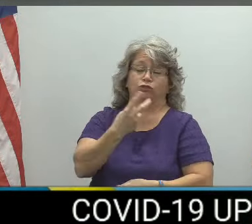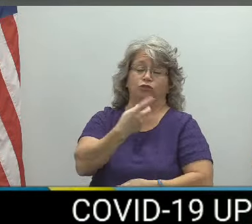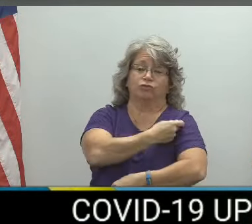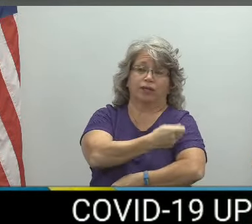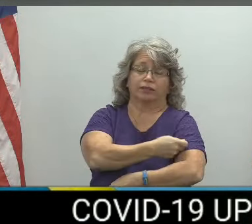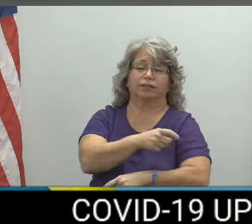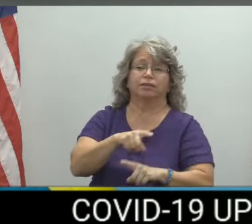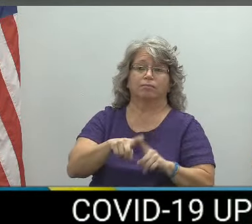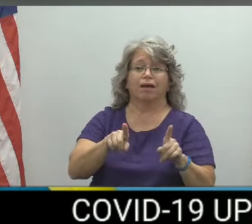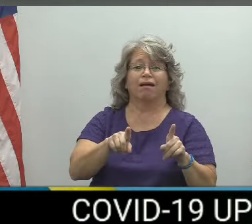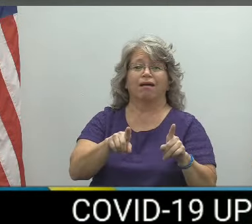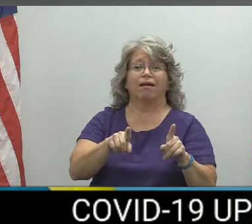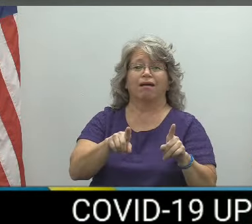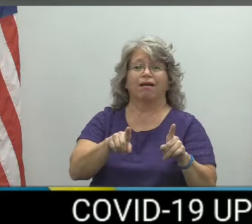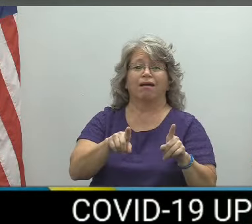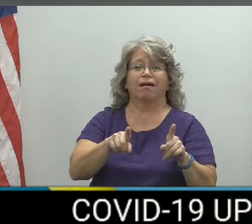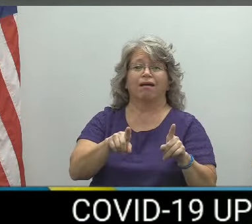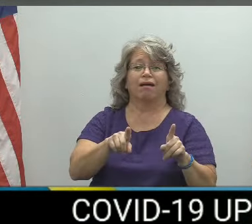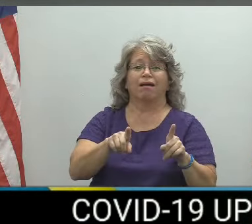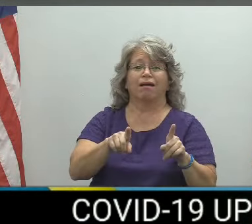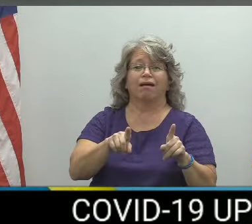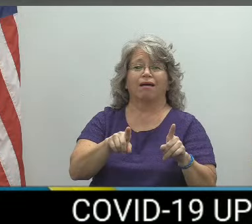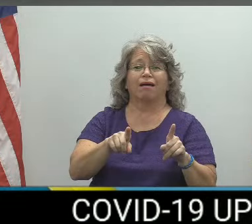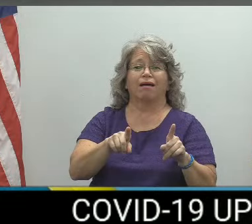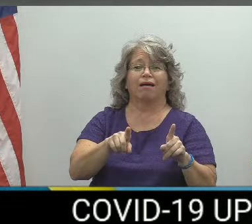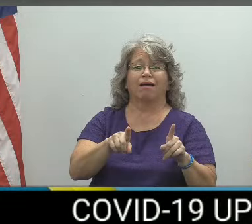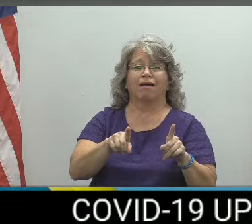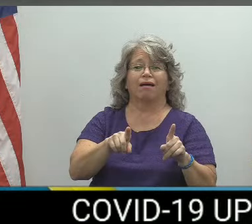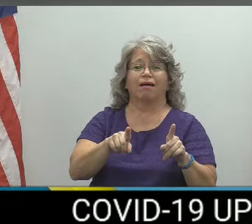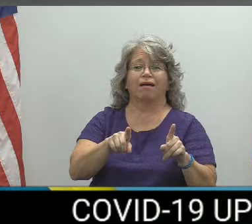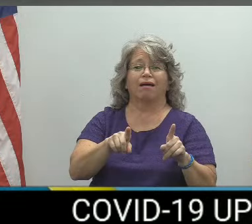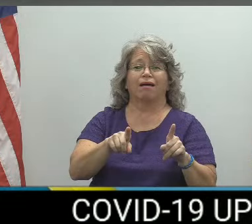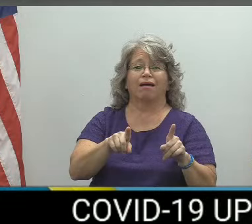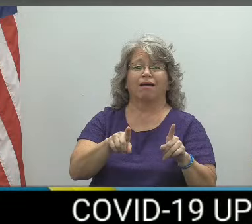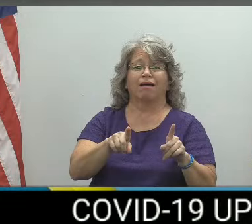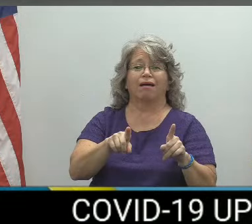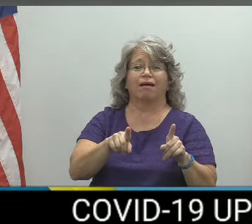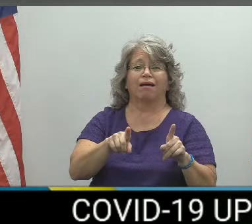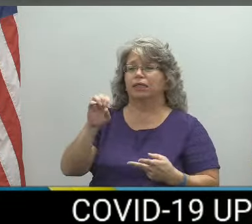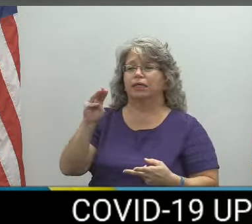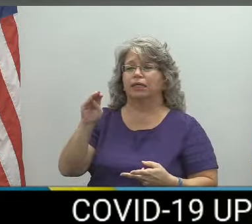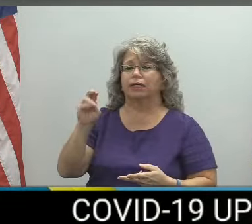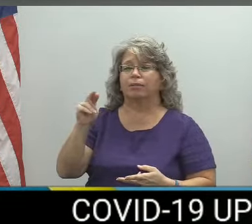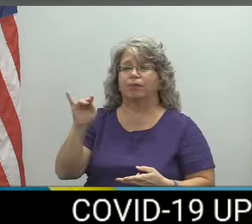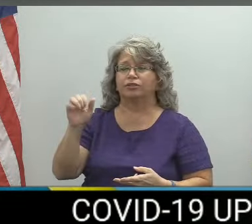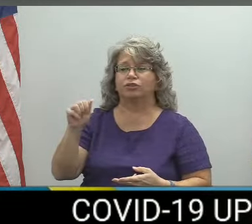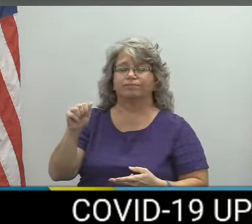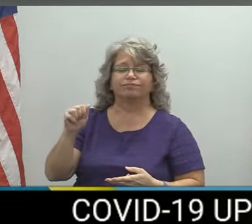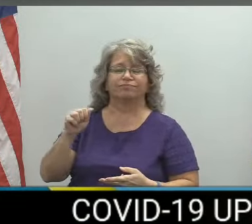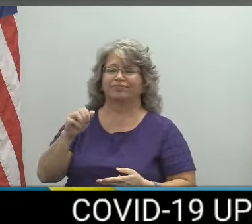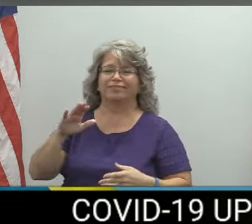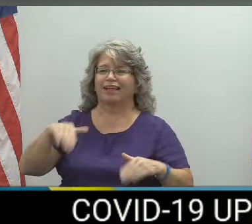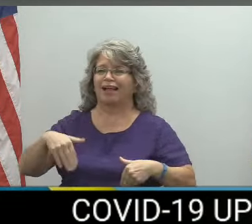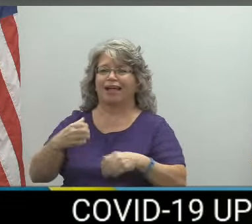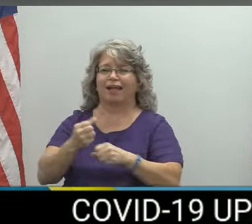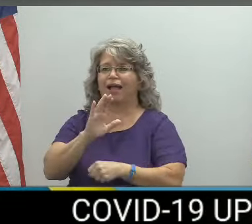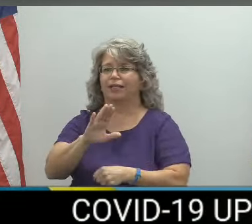some comorbidities, diabetes and dementia, but did not have a booster.